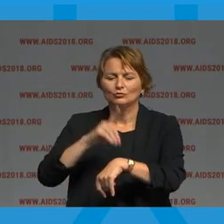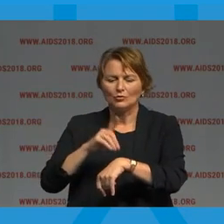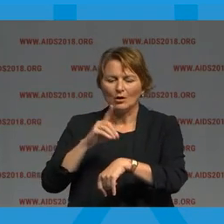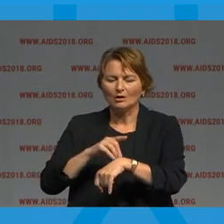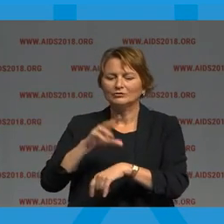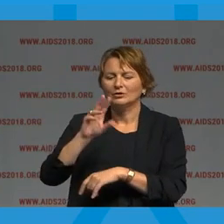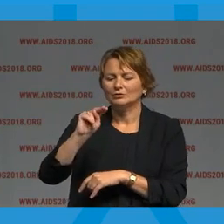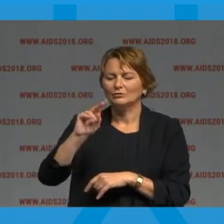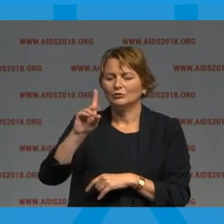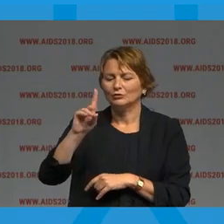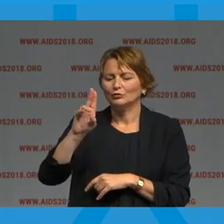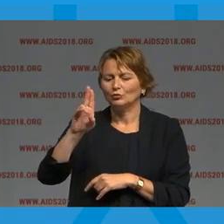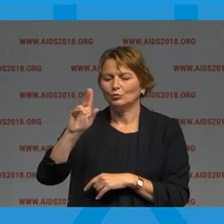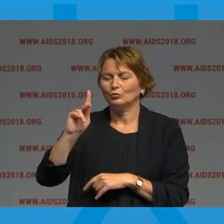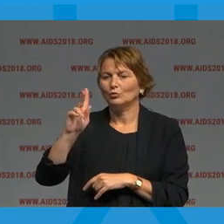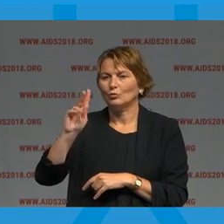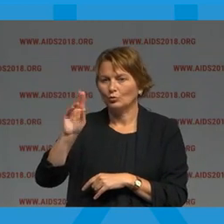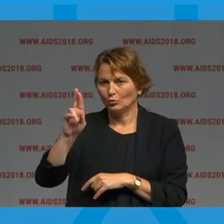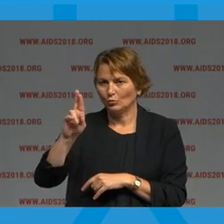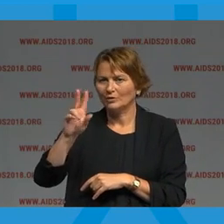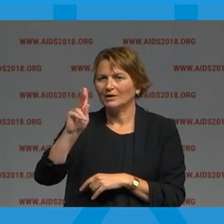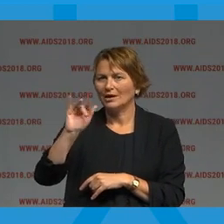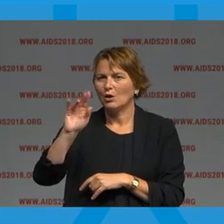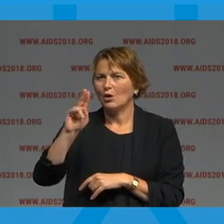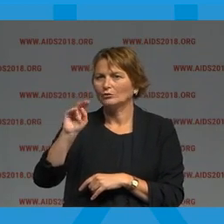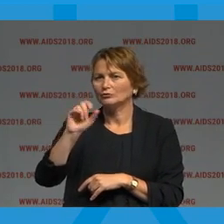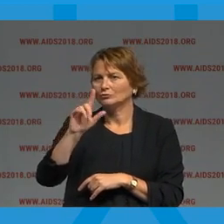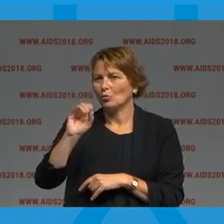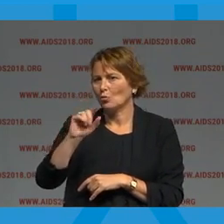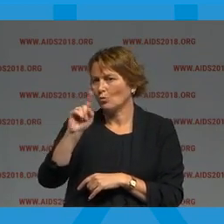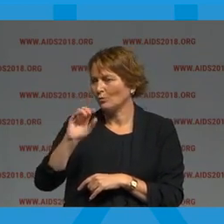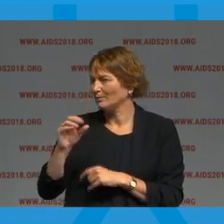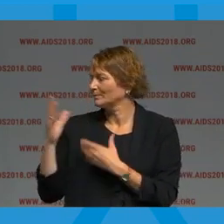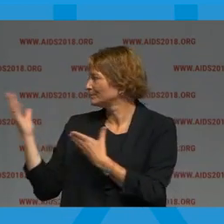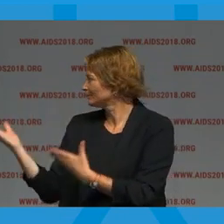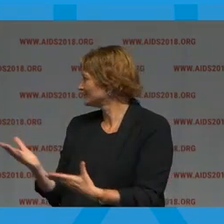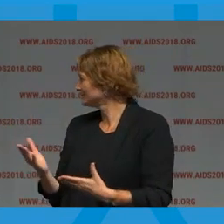of the Kenya National AIDS Control Council.